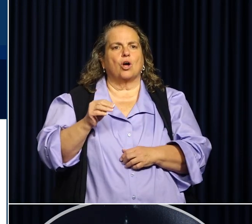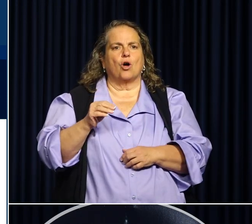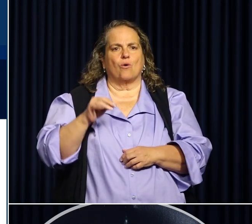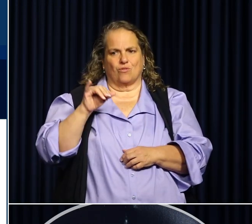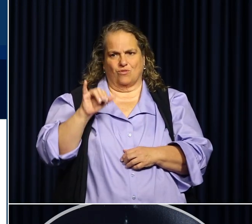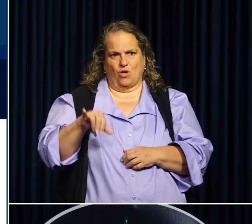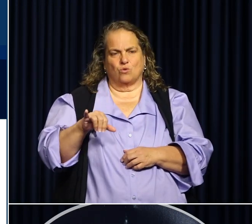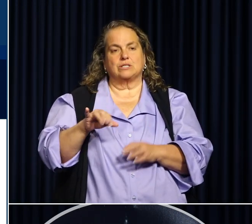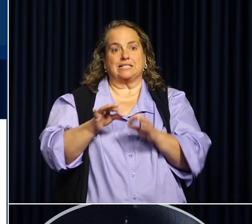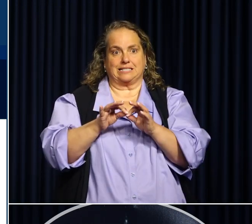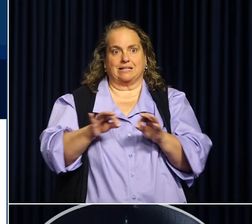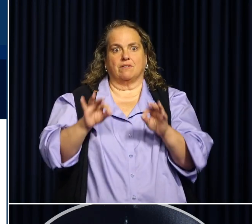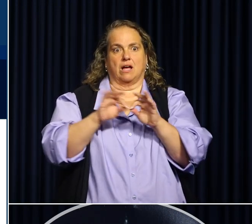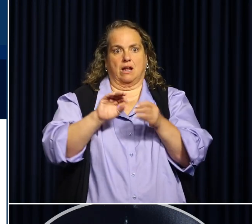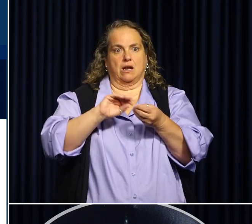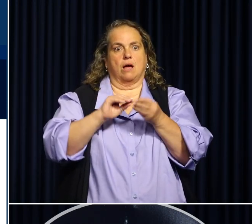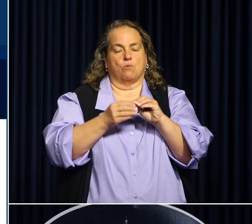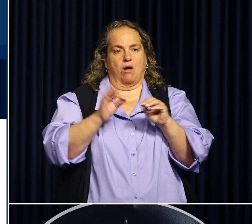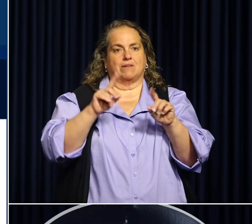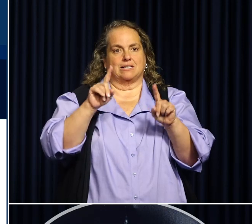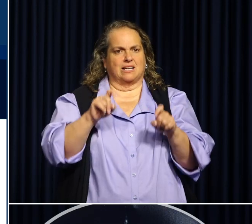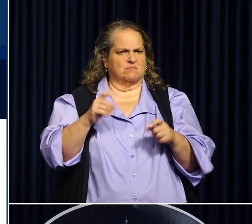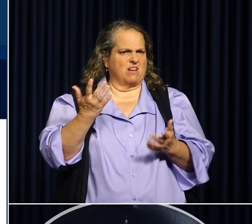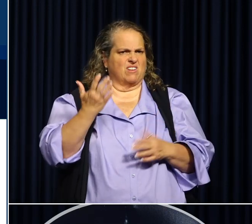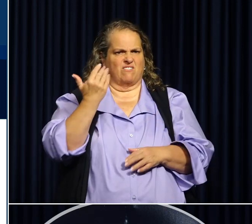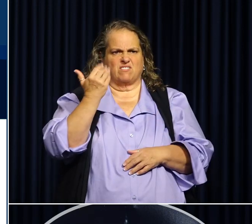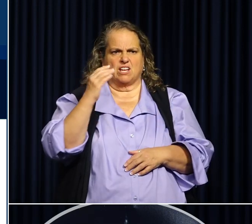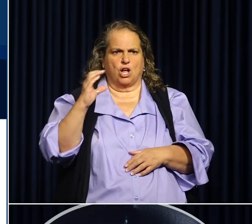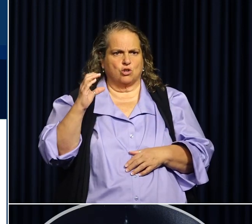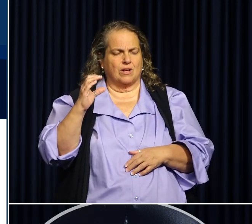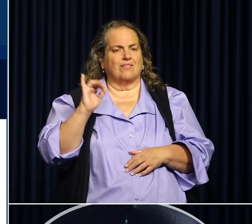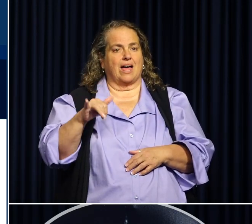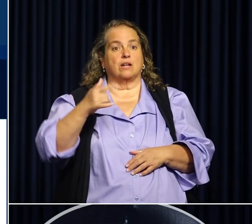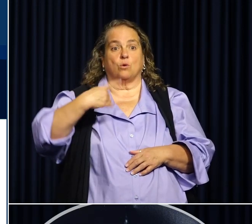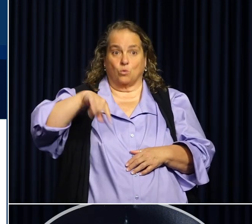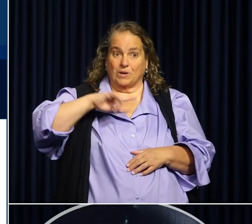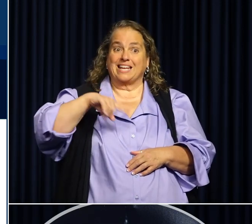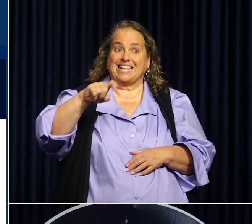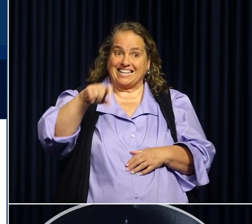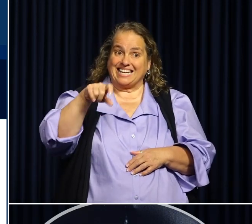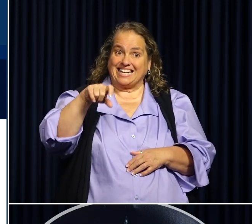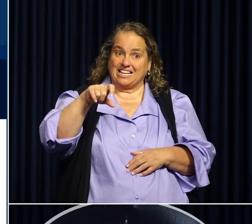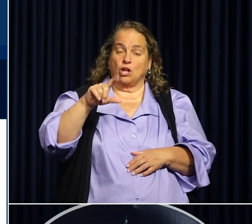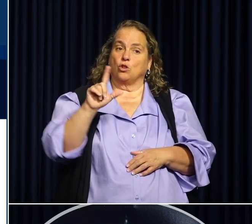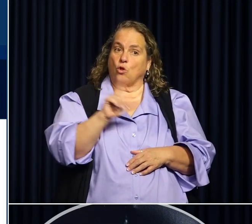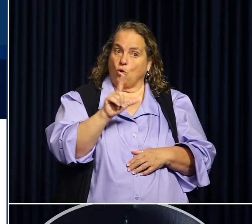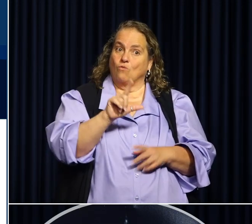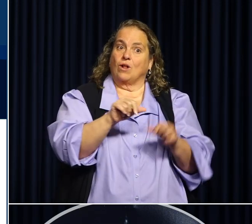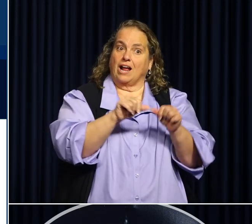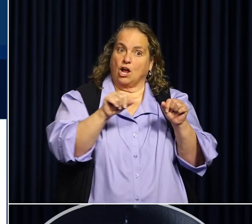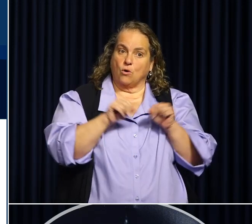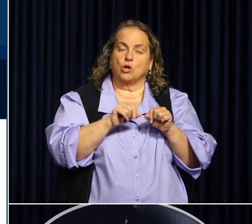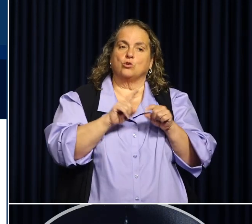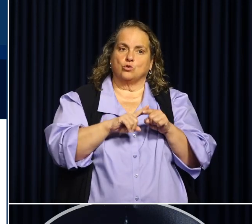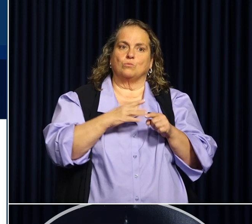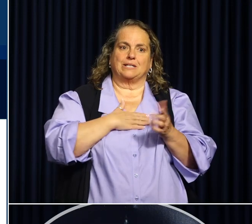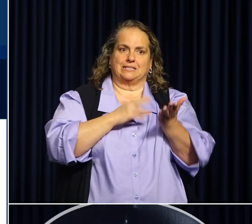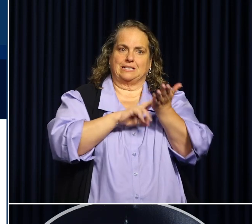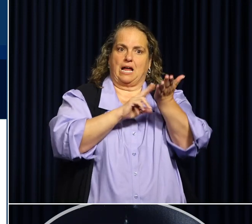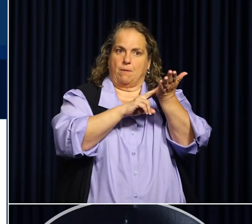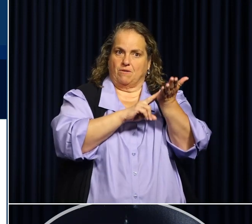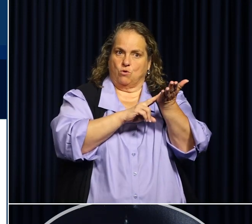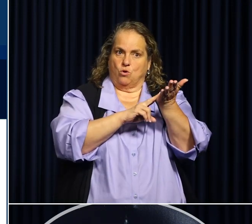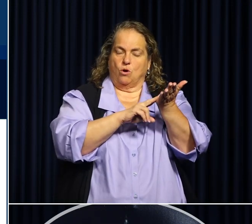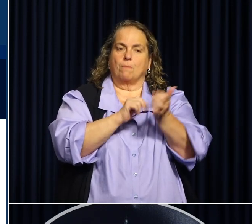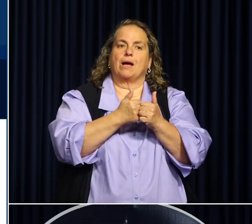are a significant number of tests, what about 1,500, that we need the Louisville area to sign up for. Let's make